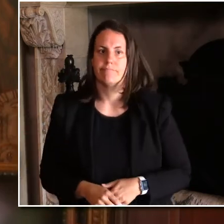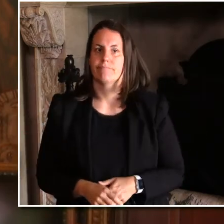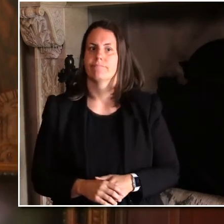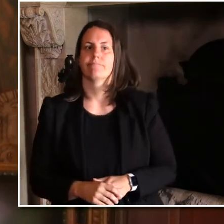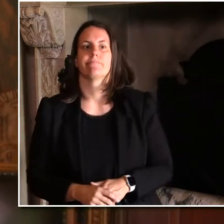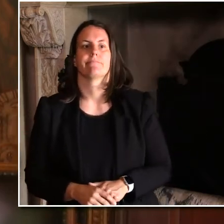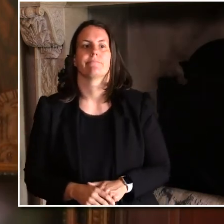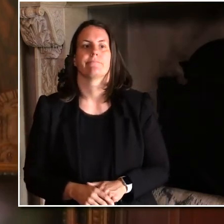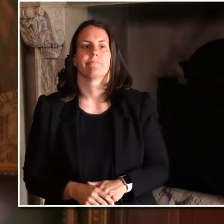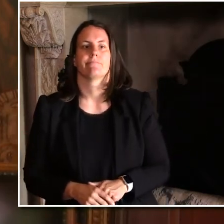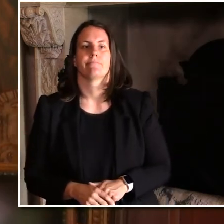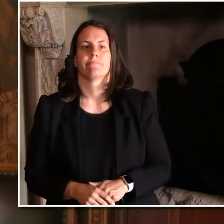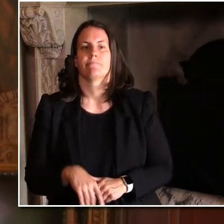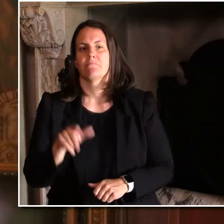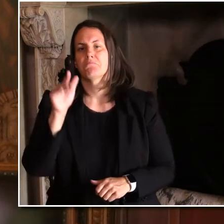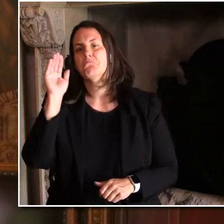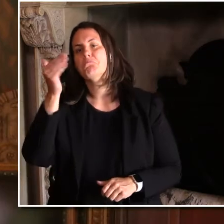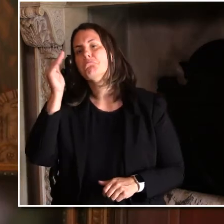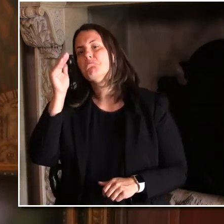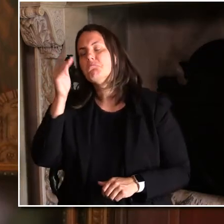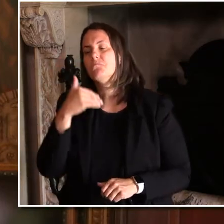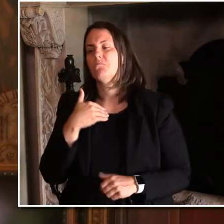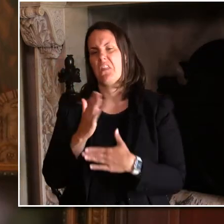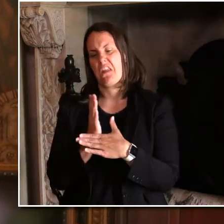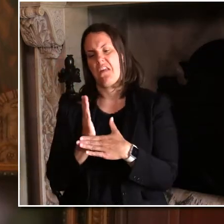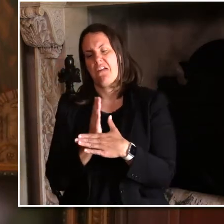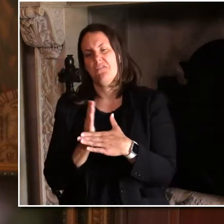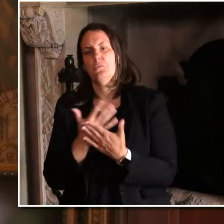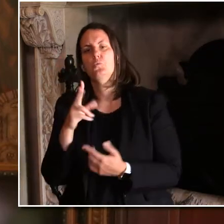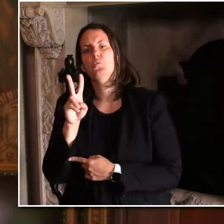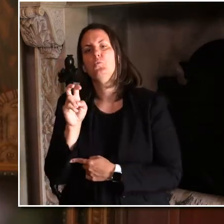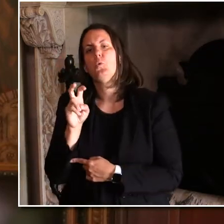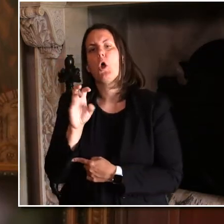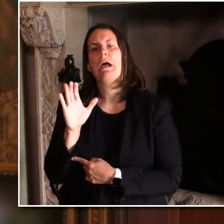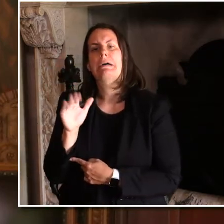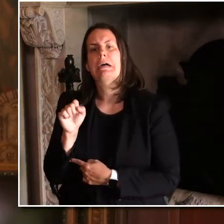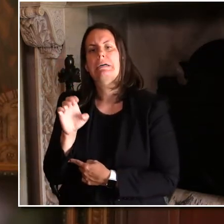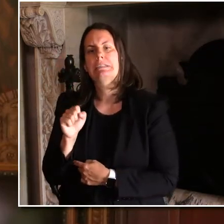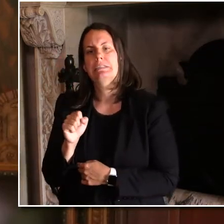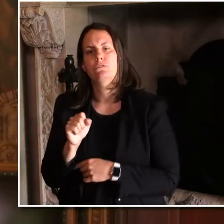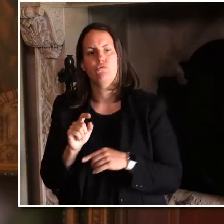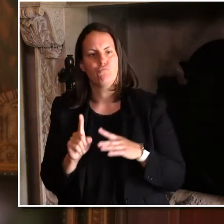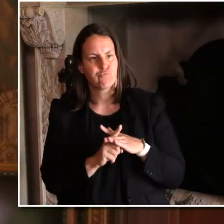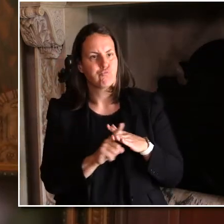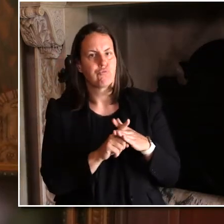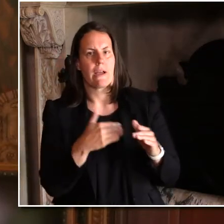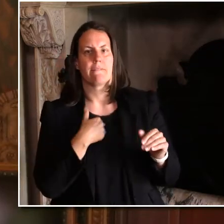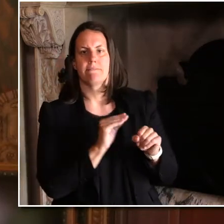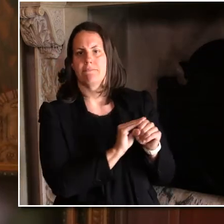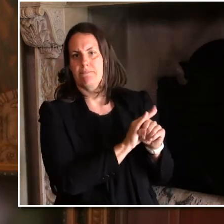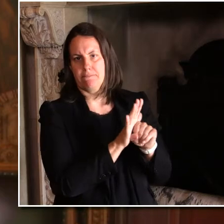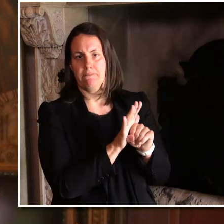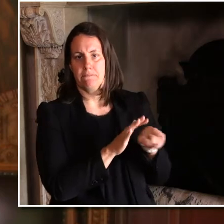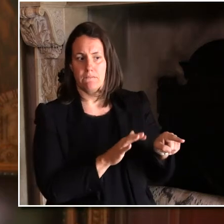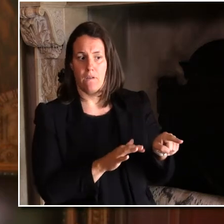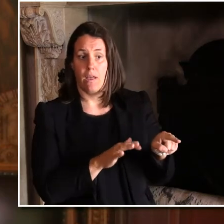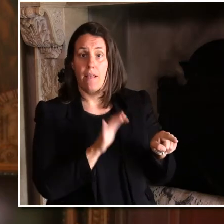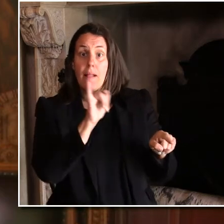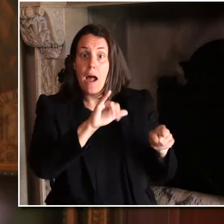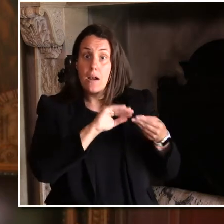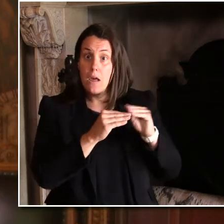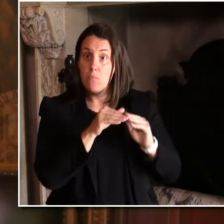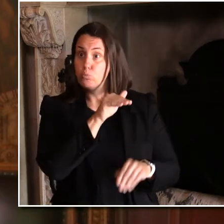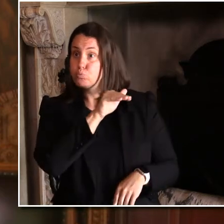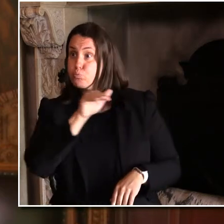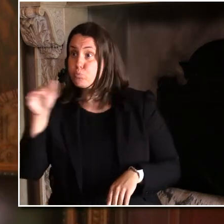to respond to outbreaks, to do quarantine, it is not impossible that we could contain the number